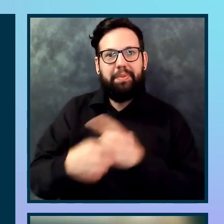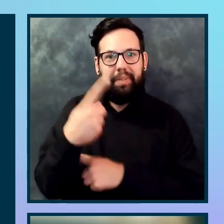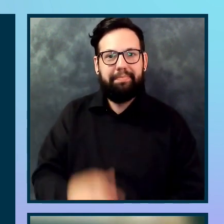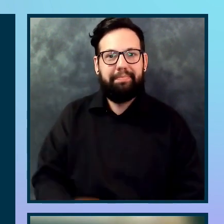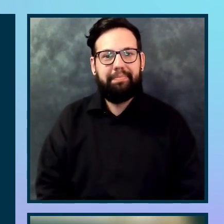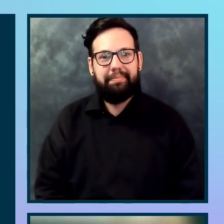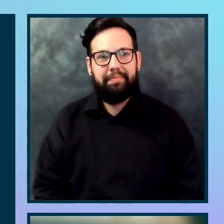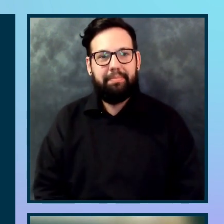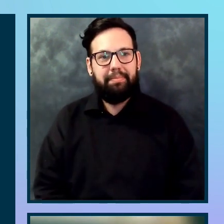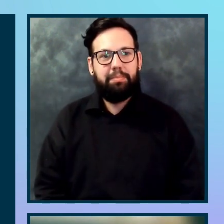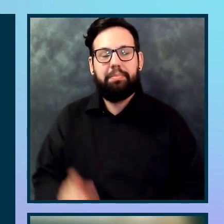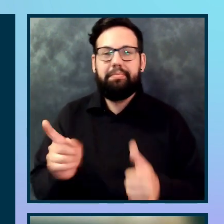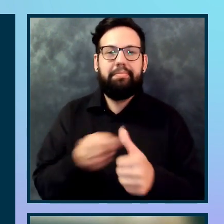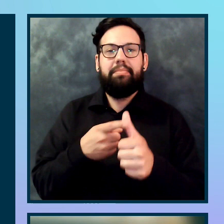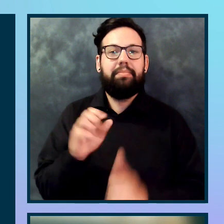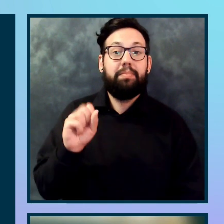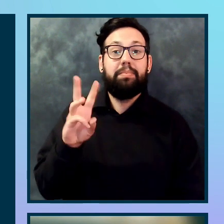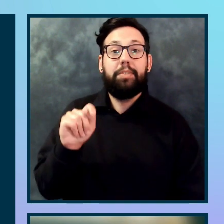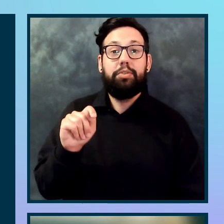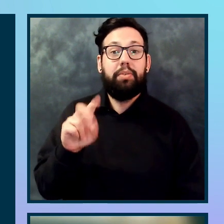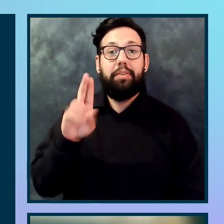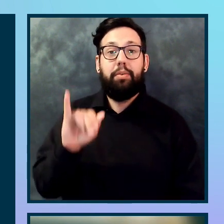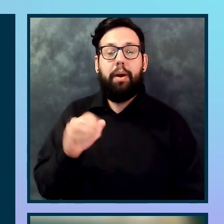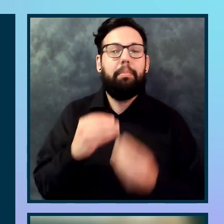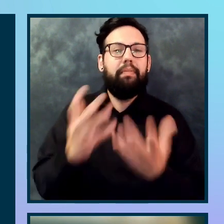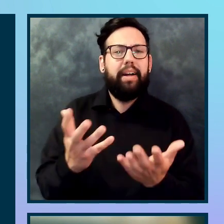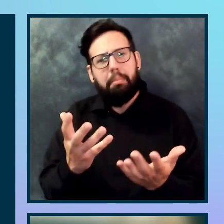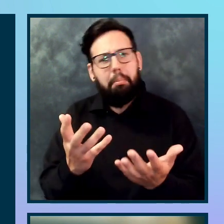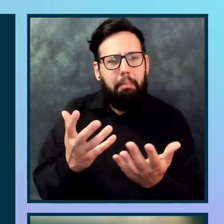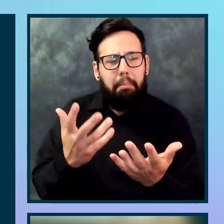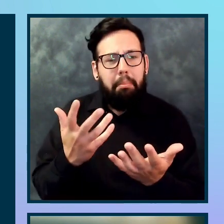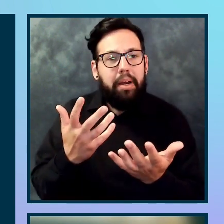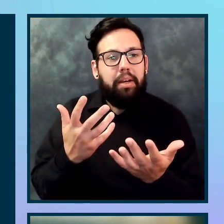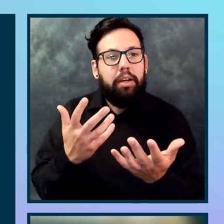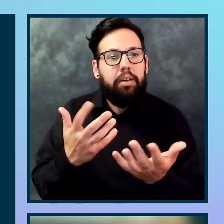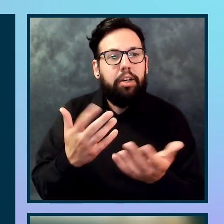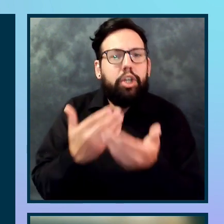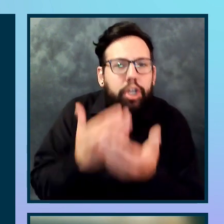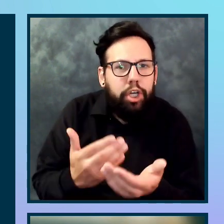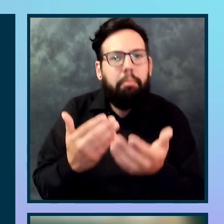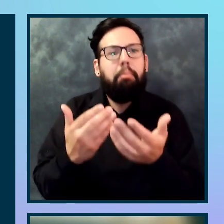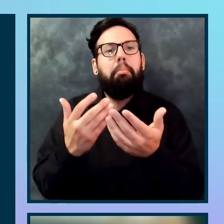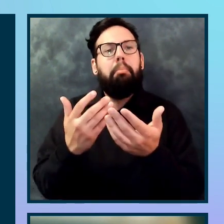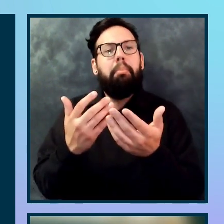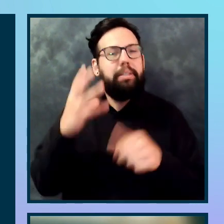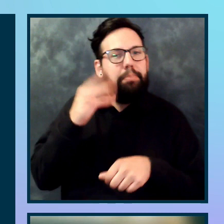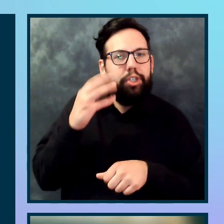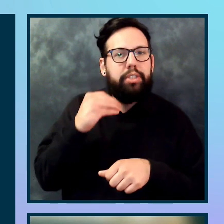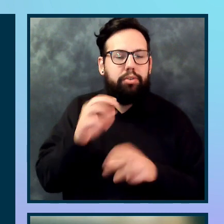first, Swiftui does provide a somewhat decent accessibility experience out of the box. But